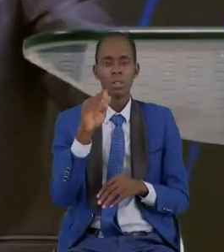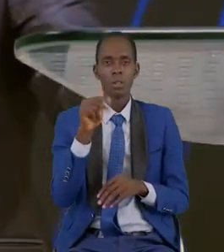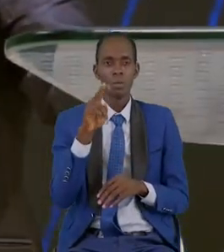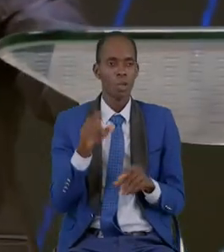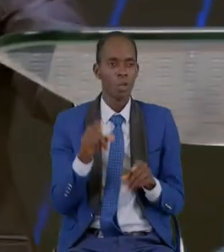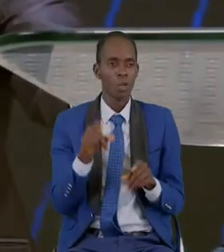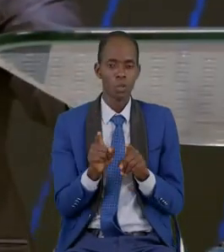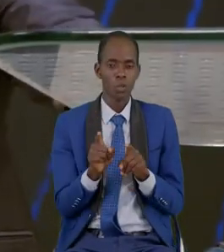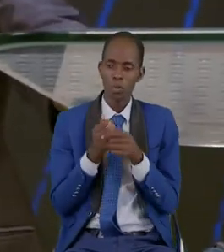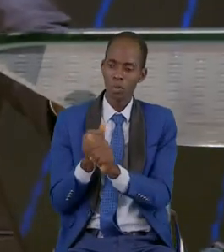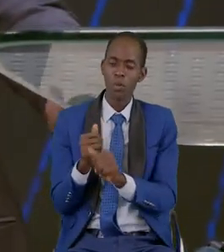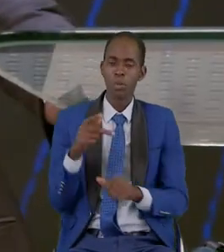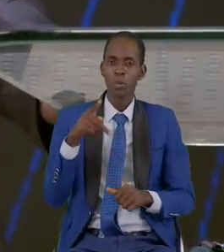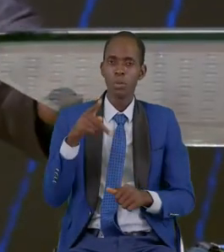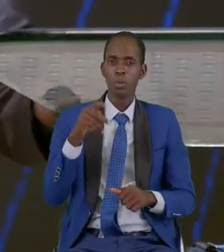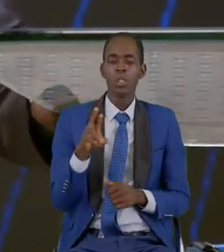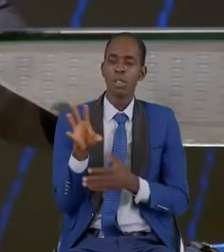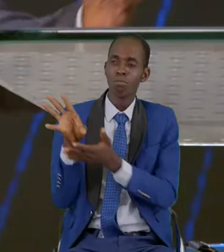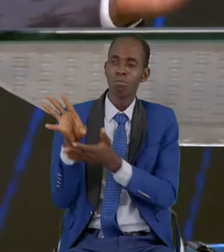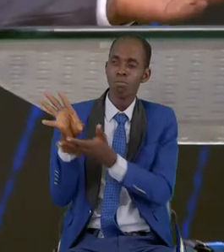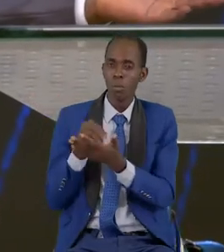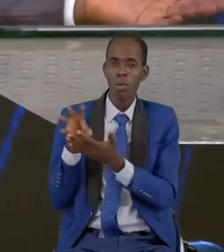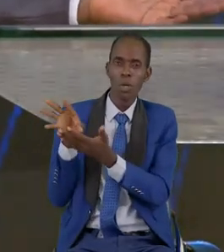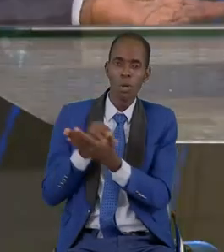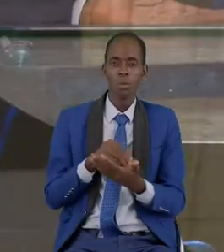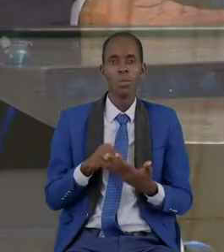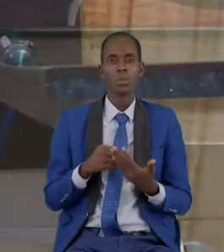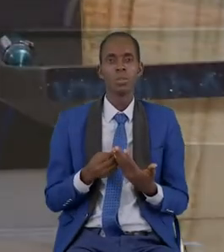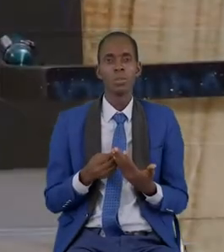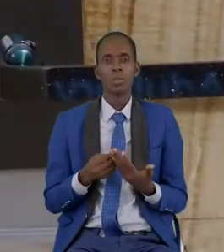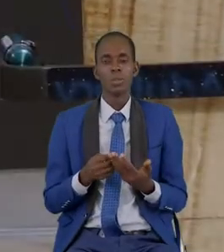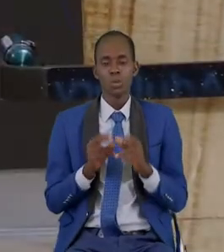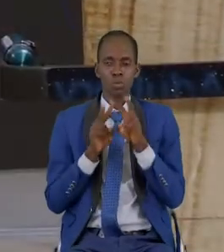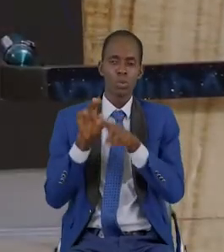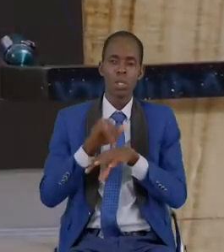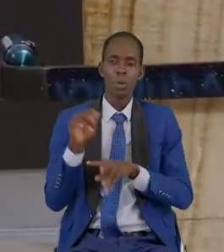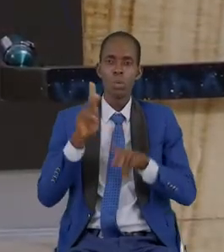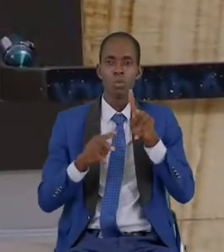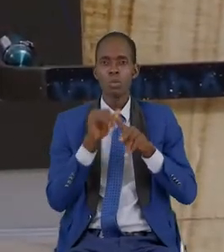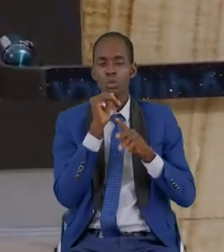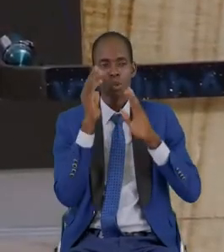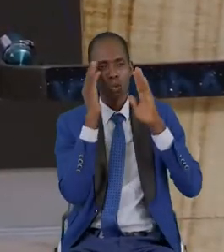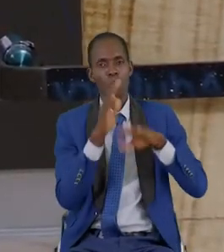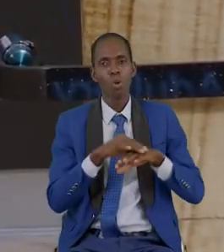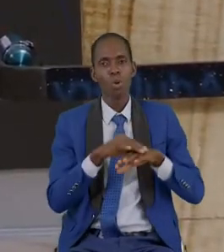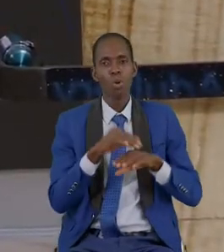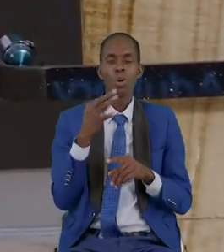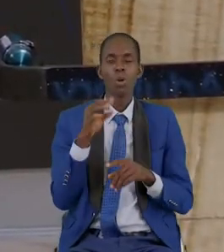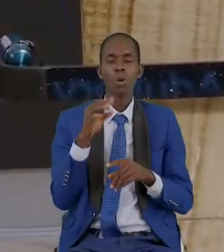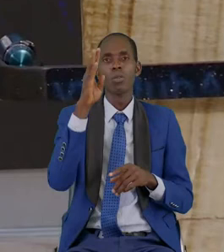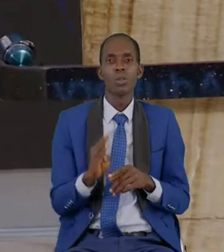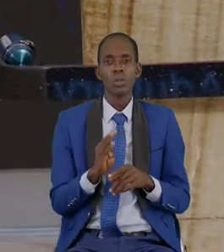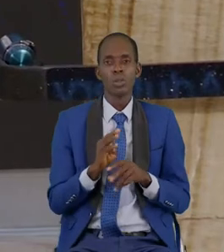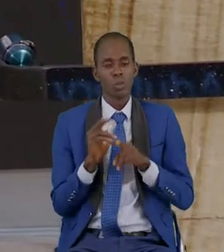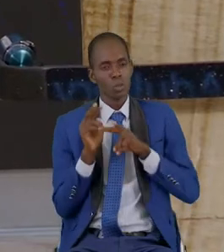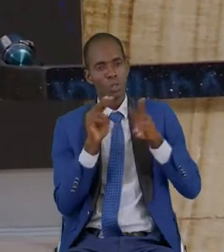they followed emulation, looking at people, not looking at the Word of God, looking at people, not looking unto Jesus,